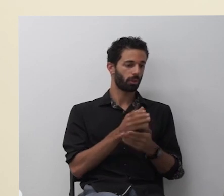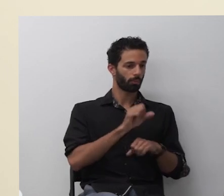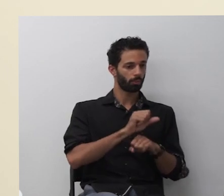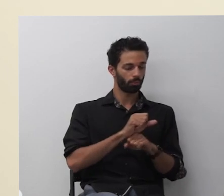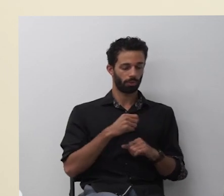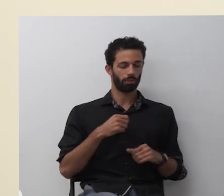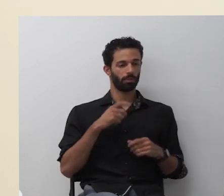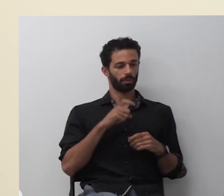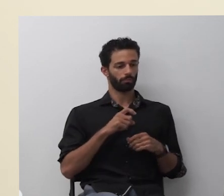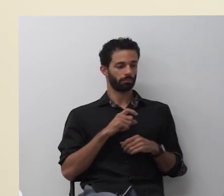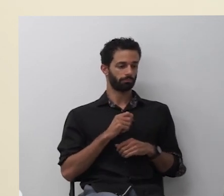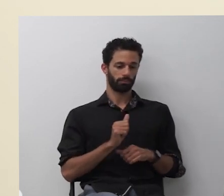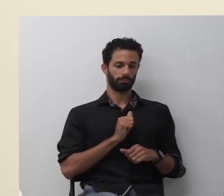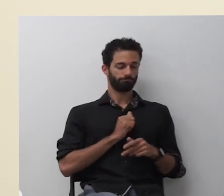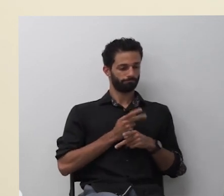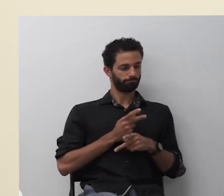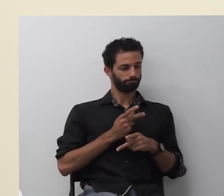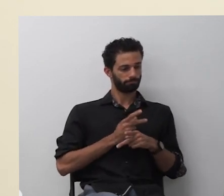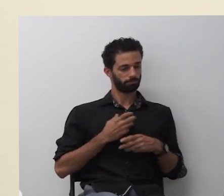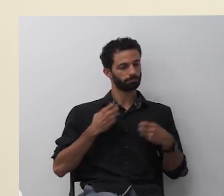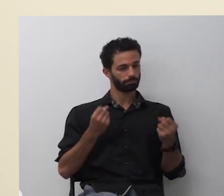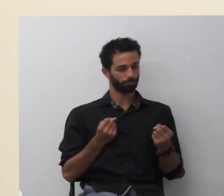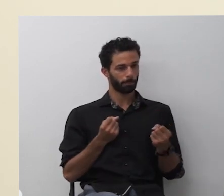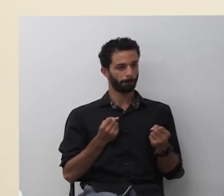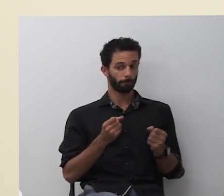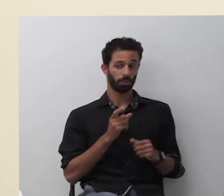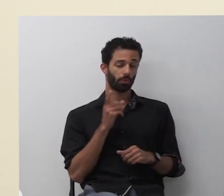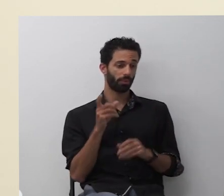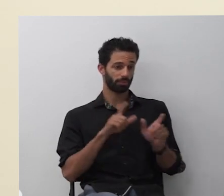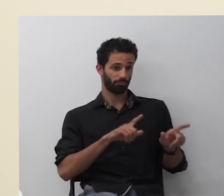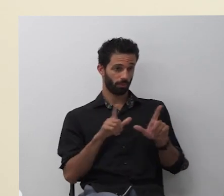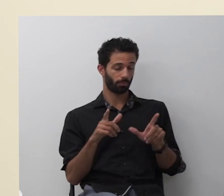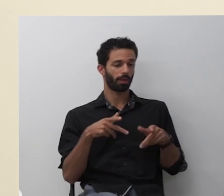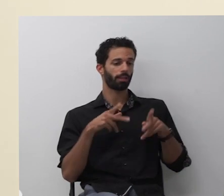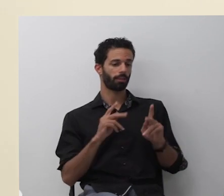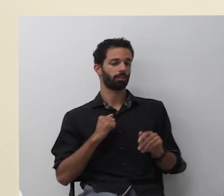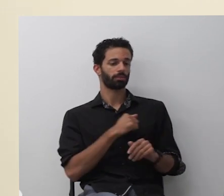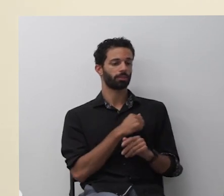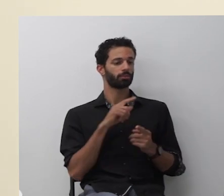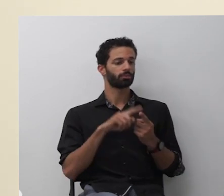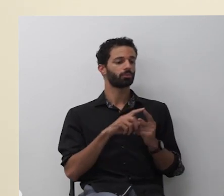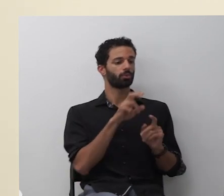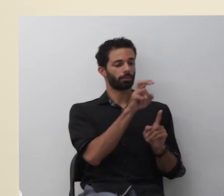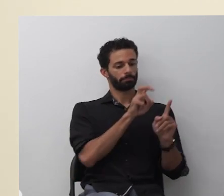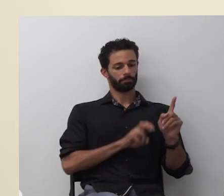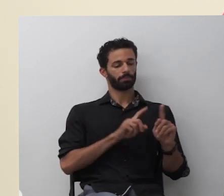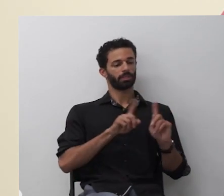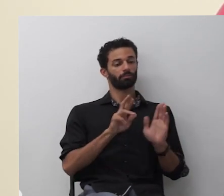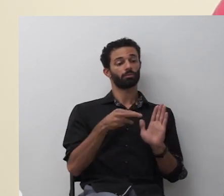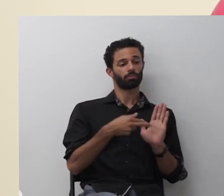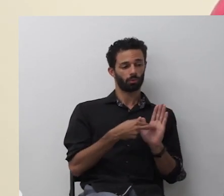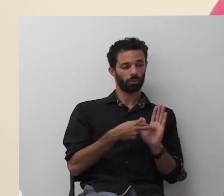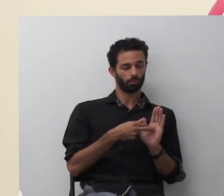better and get healthy, etc. So this framework can offer a reset because it enables us to find a different role.